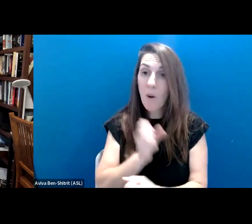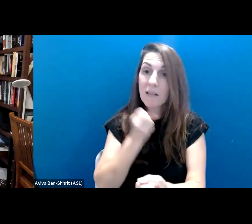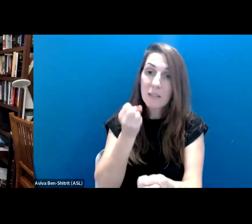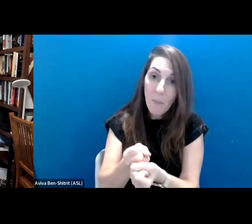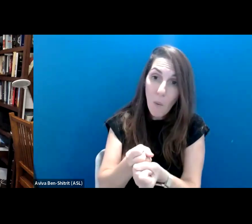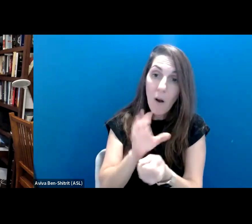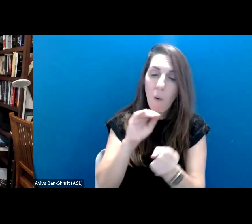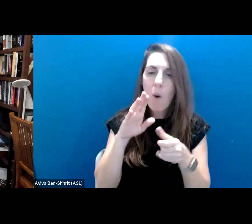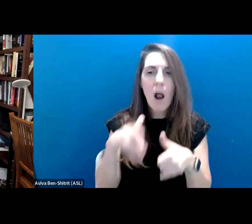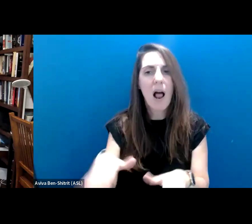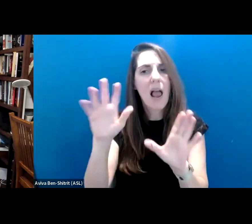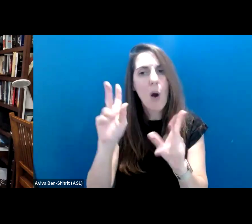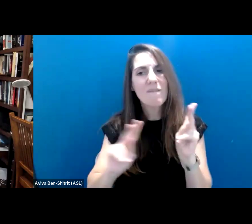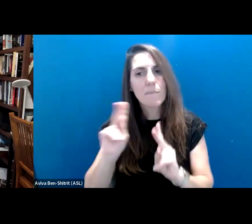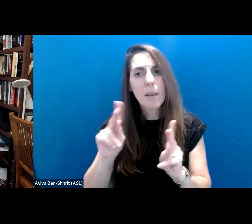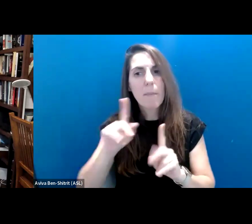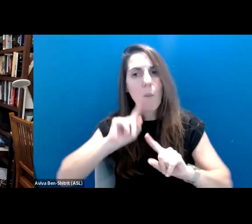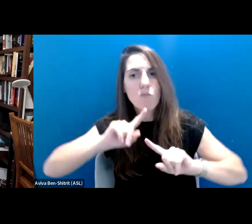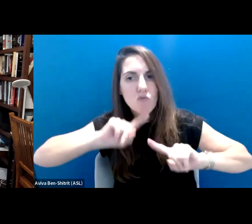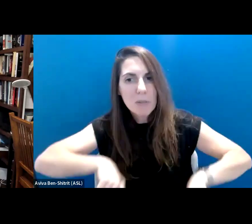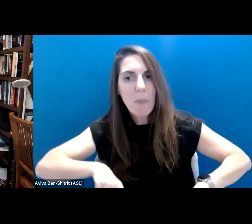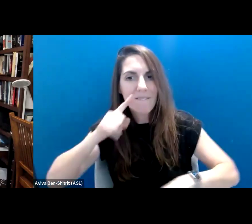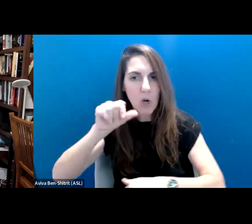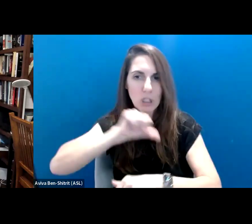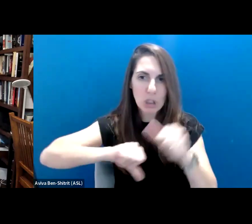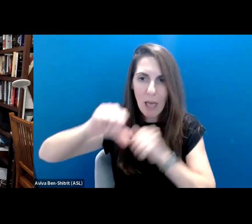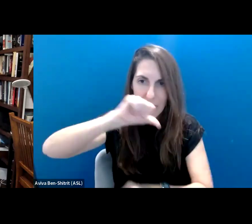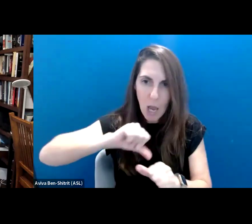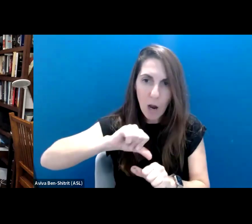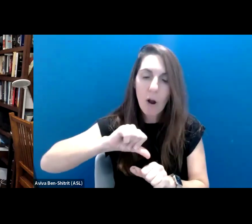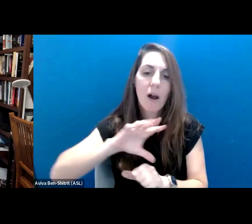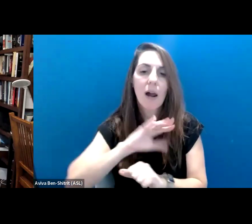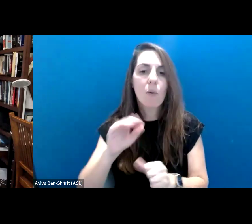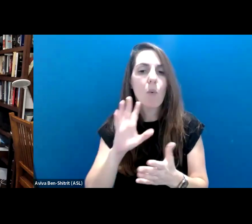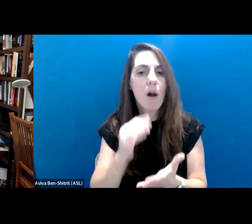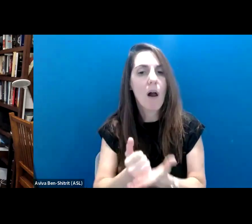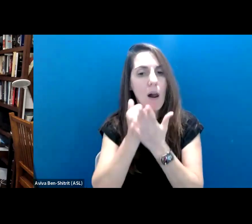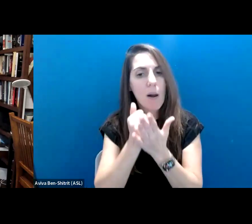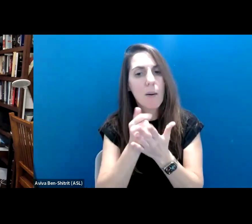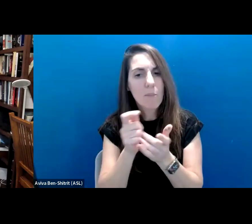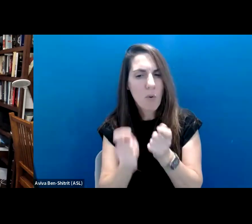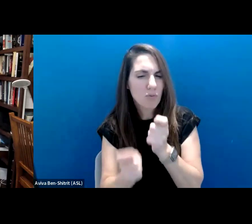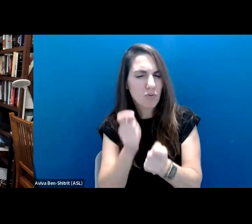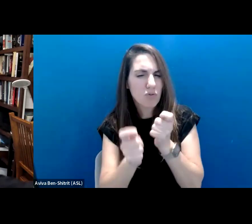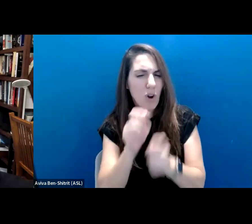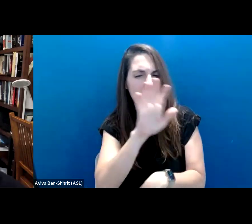for people to respond to one another, to be able to refine comments. On the other hand,